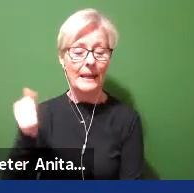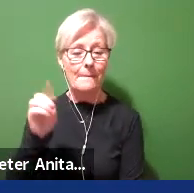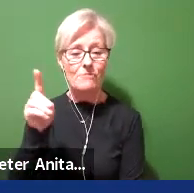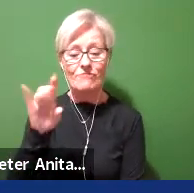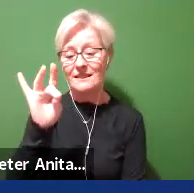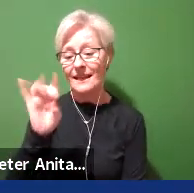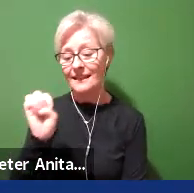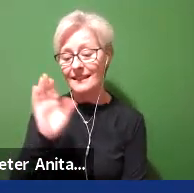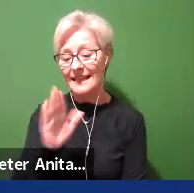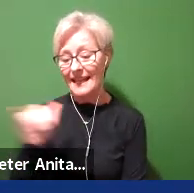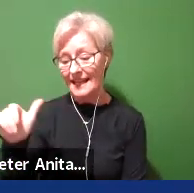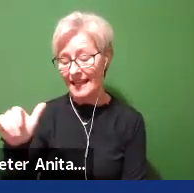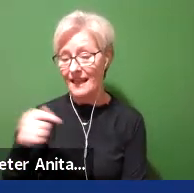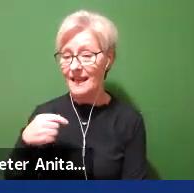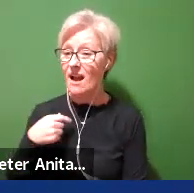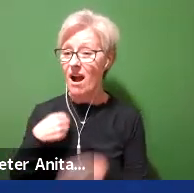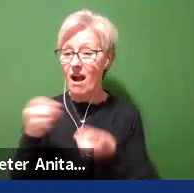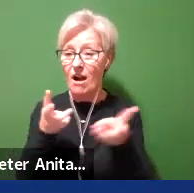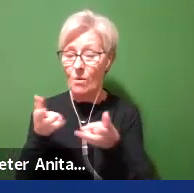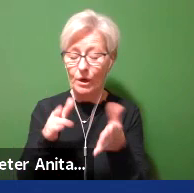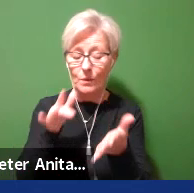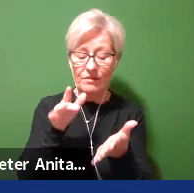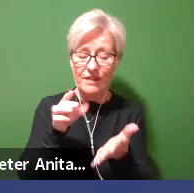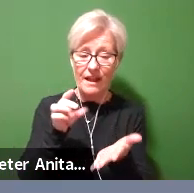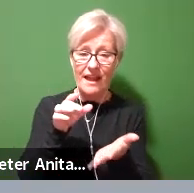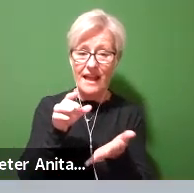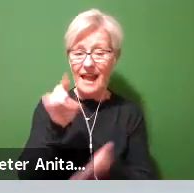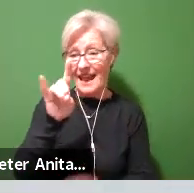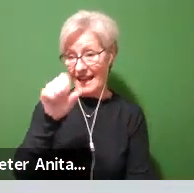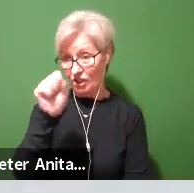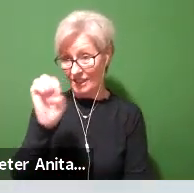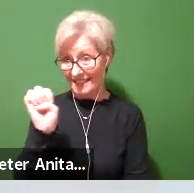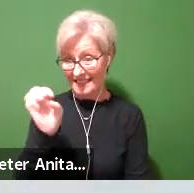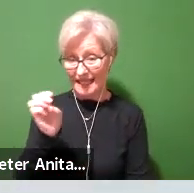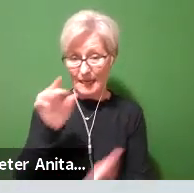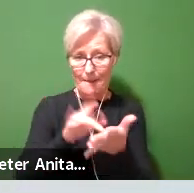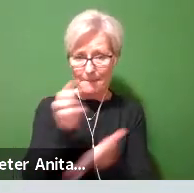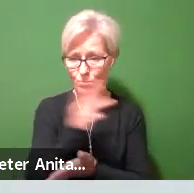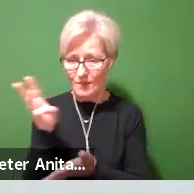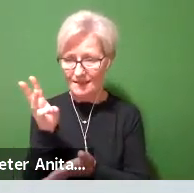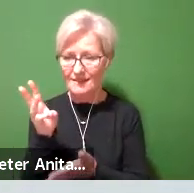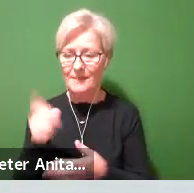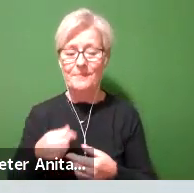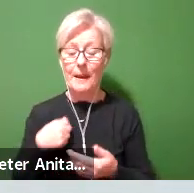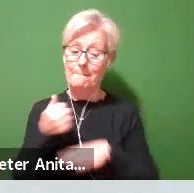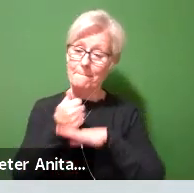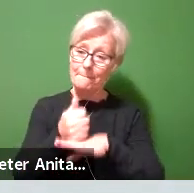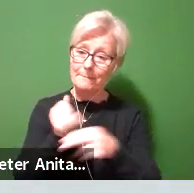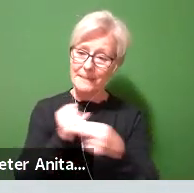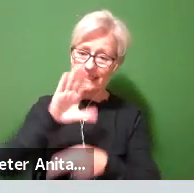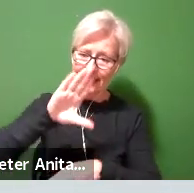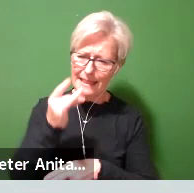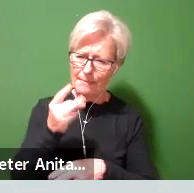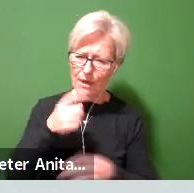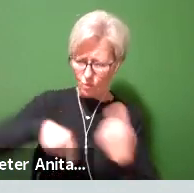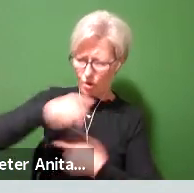with the HSE Mid West and I have a remit around sexual health promotion. I am based in Limerick. We are all